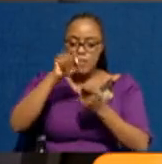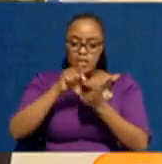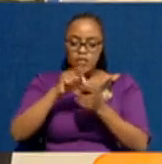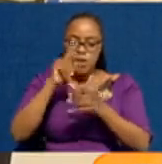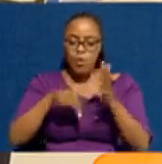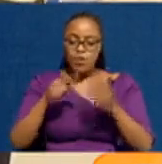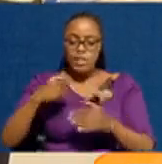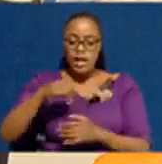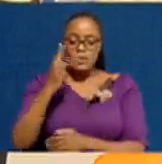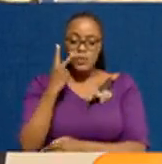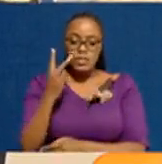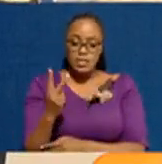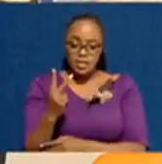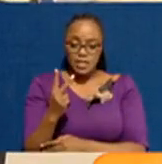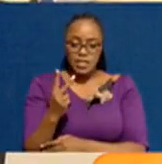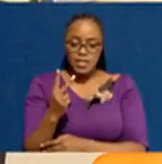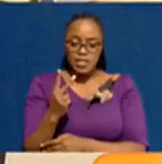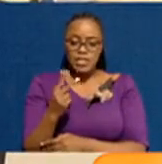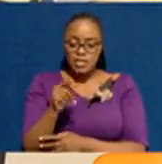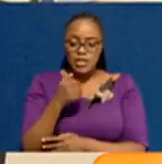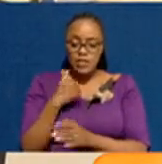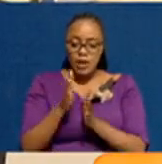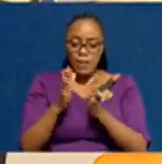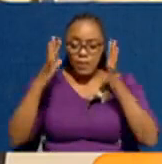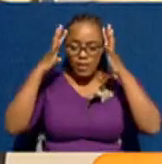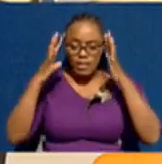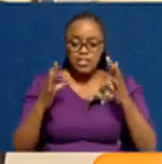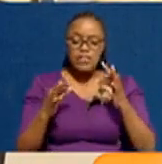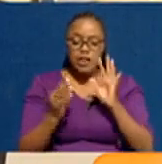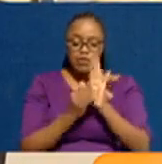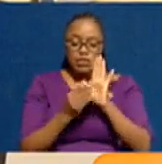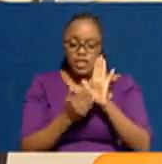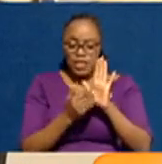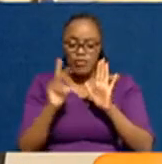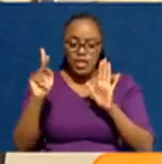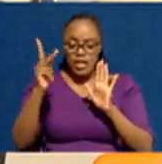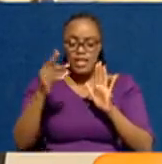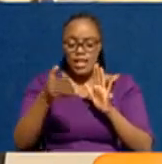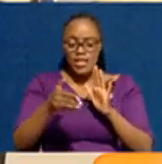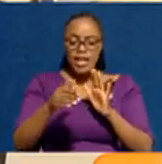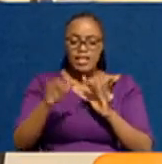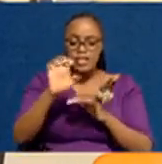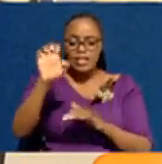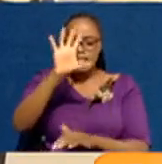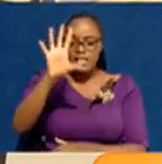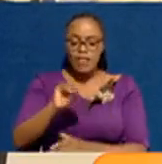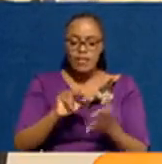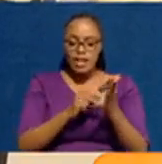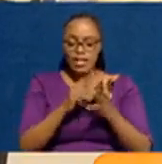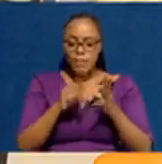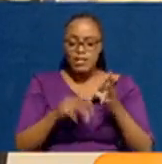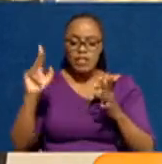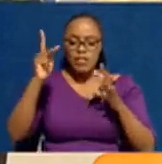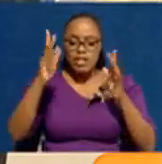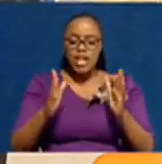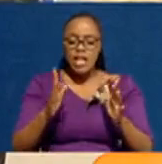we see. But that is the only one in a public decision in Kenya and even East Africa, then it means Kenyans